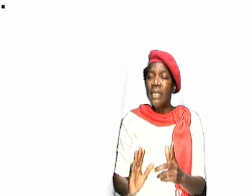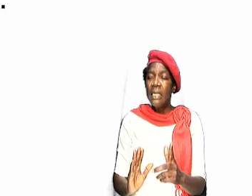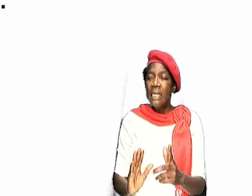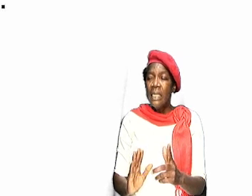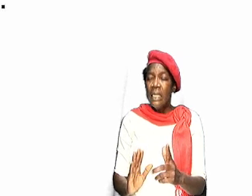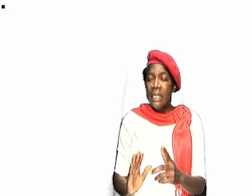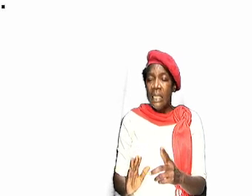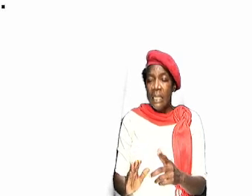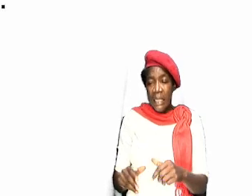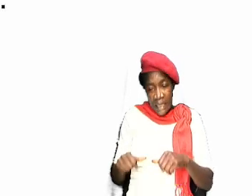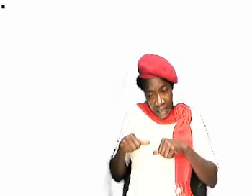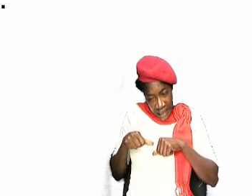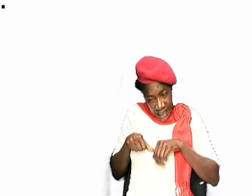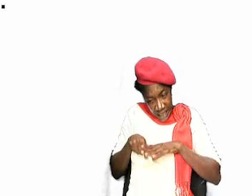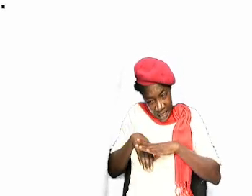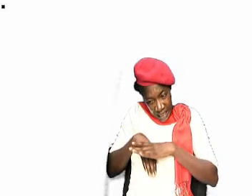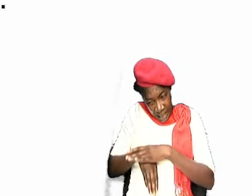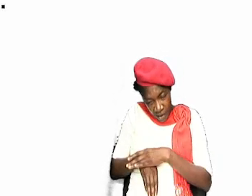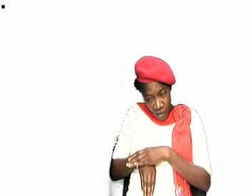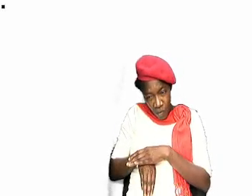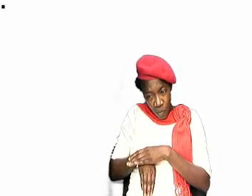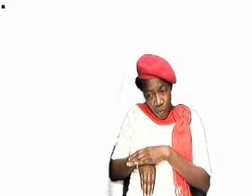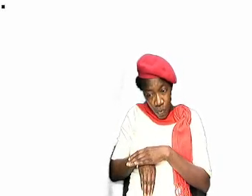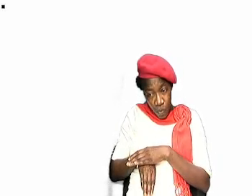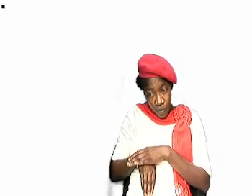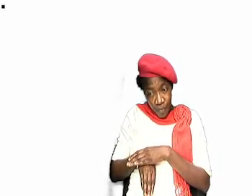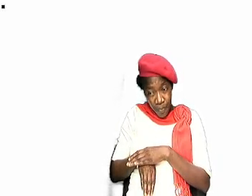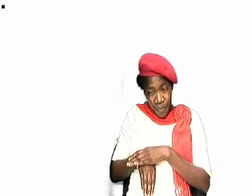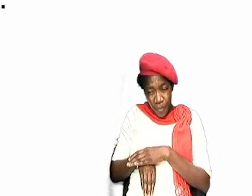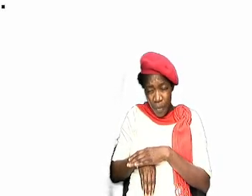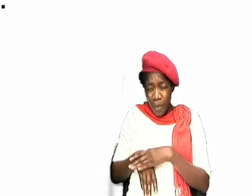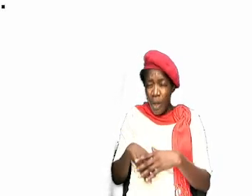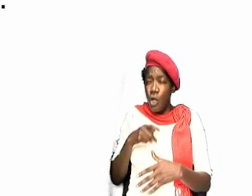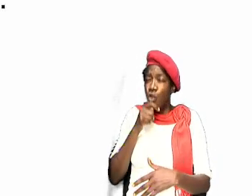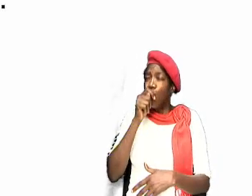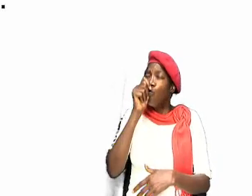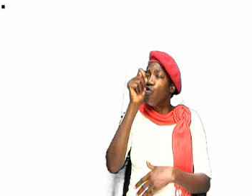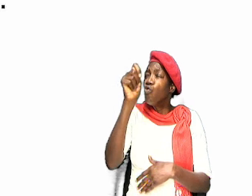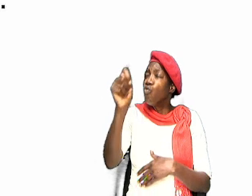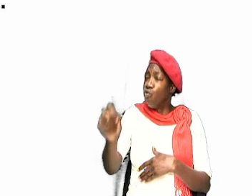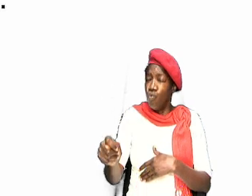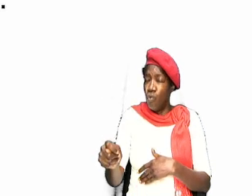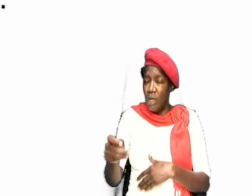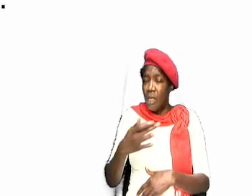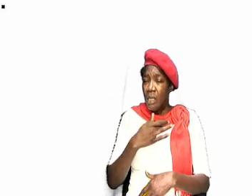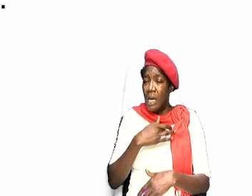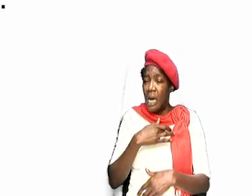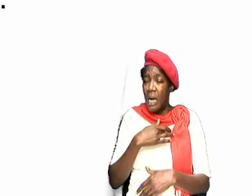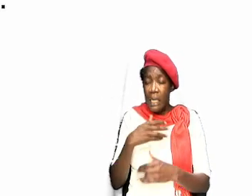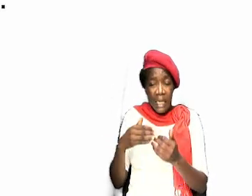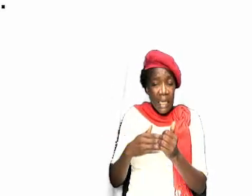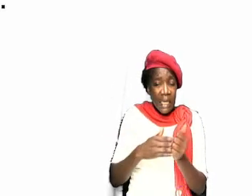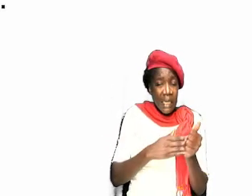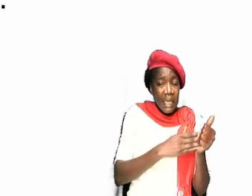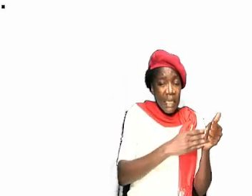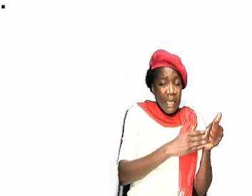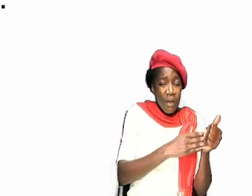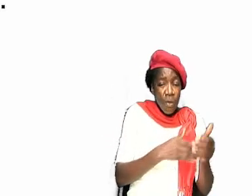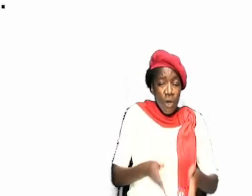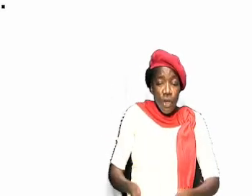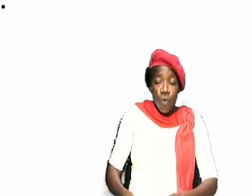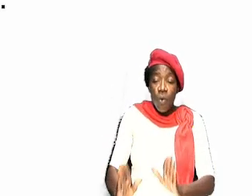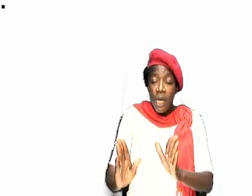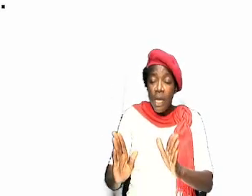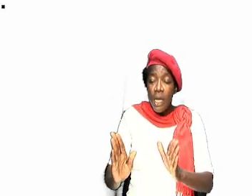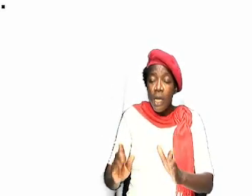us, and the word that is within us will, through the conscience, direct us on the path that we should